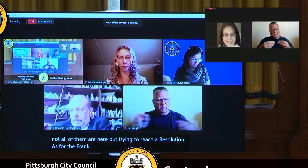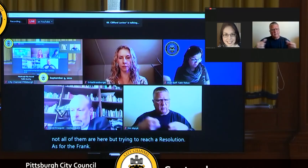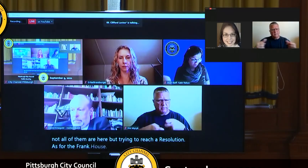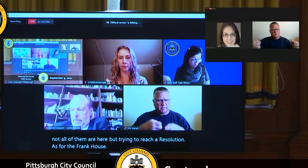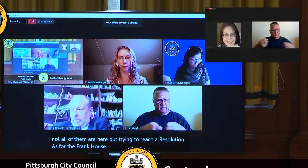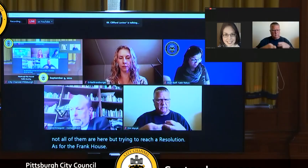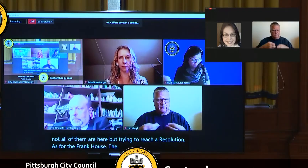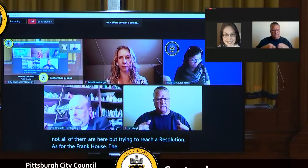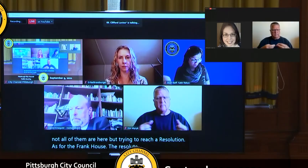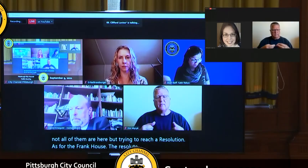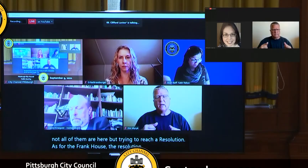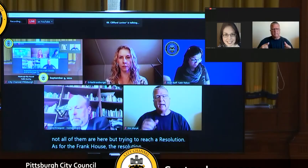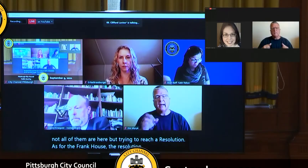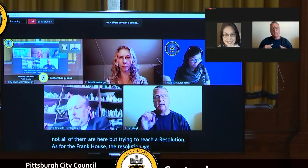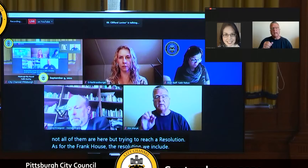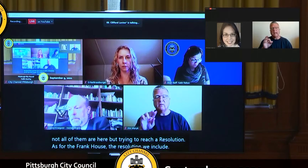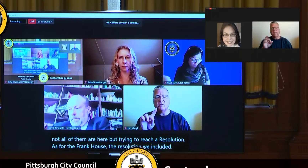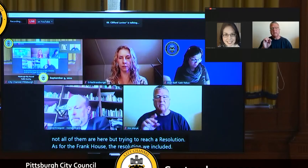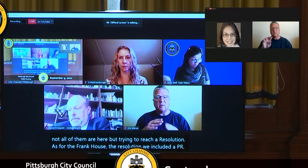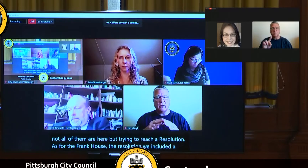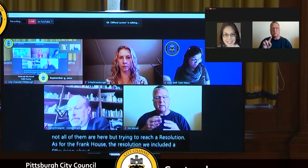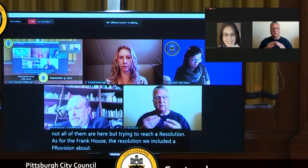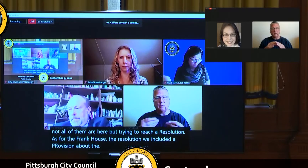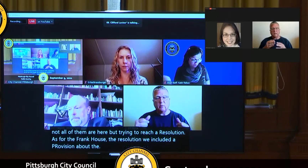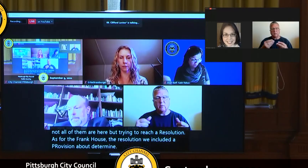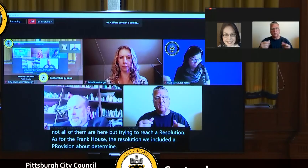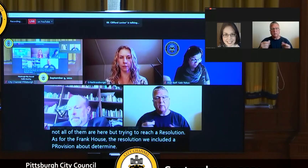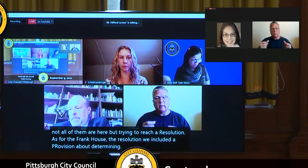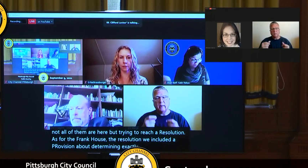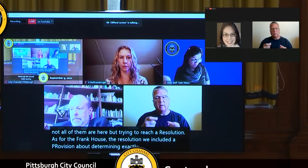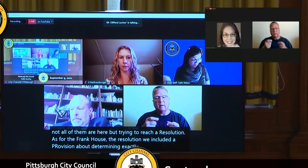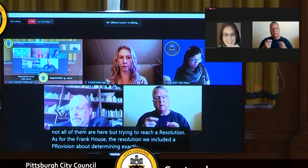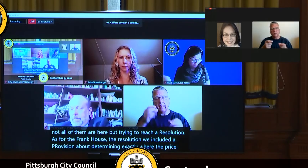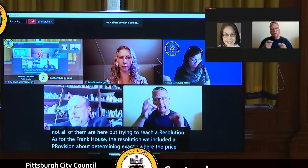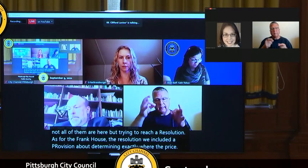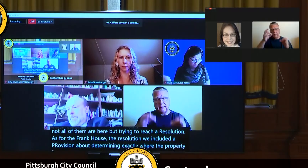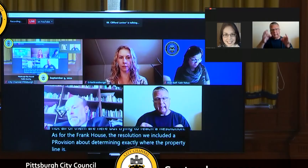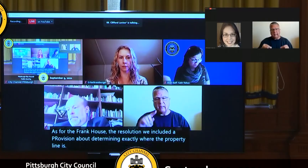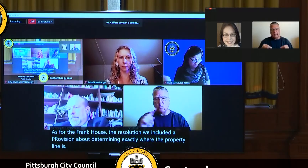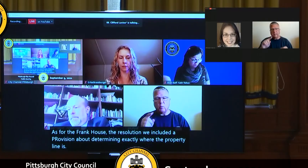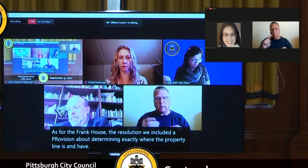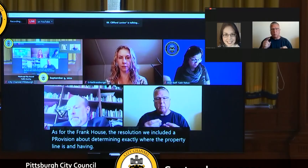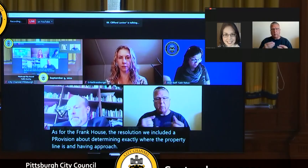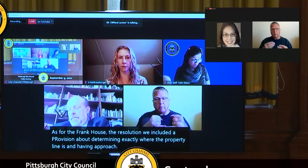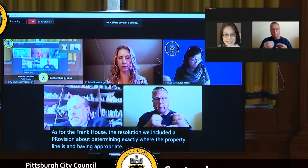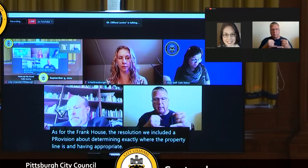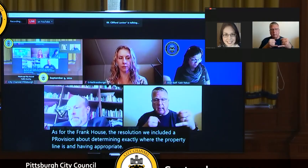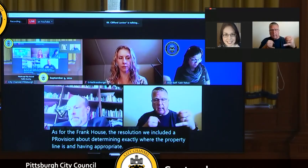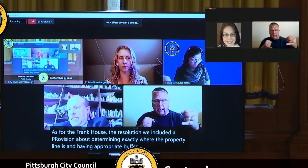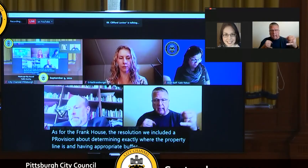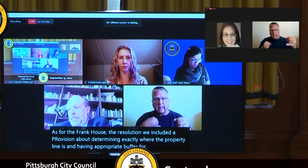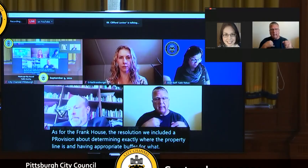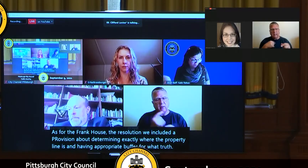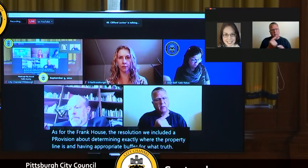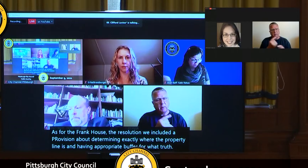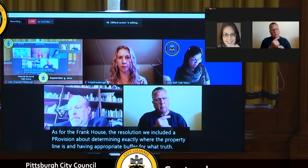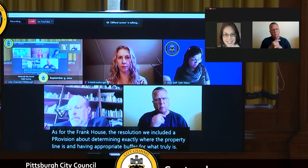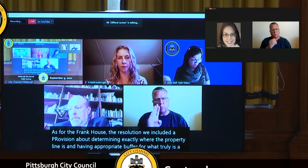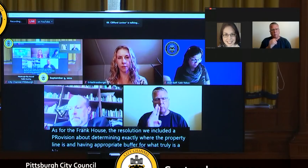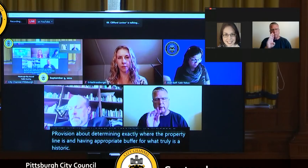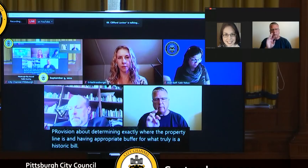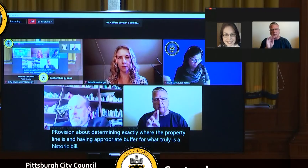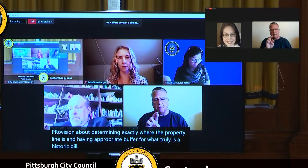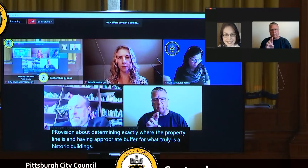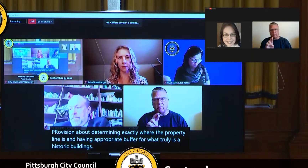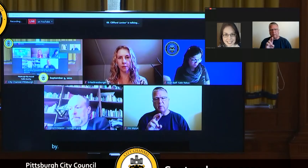the resolution, we included a provision about determining exactly where the property line is and having appropriate buffer for what truly is a historic building